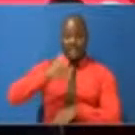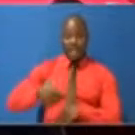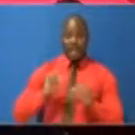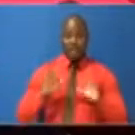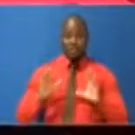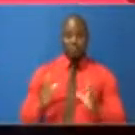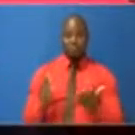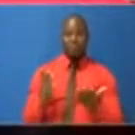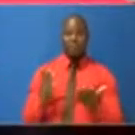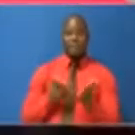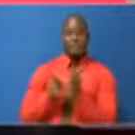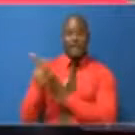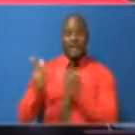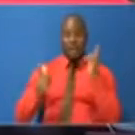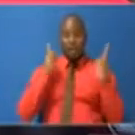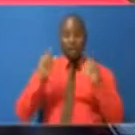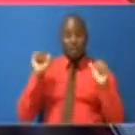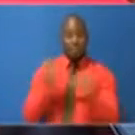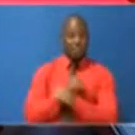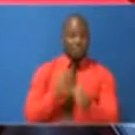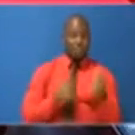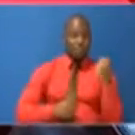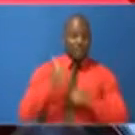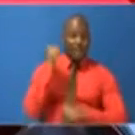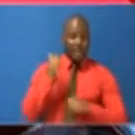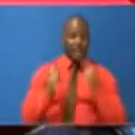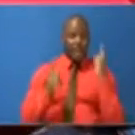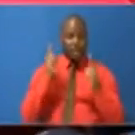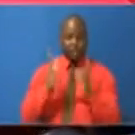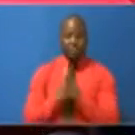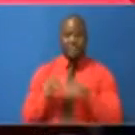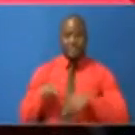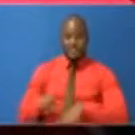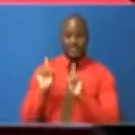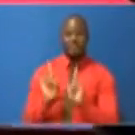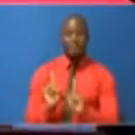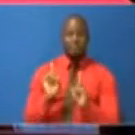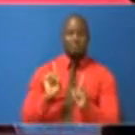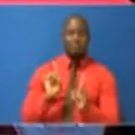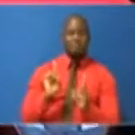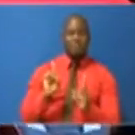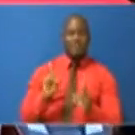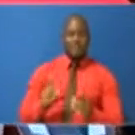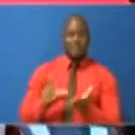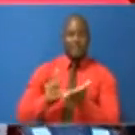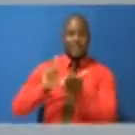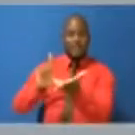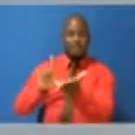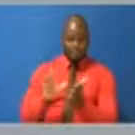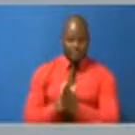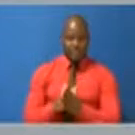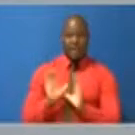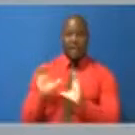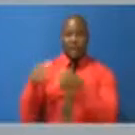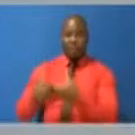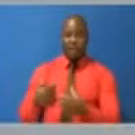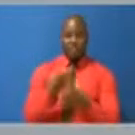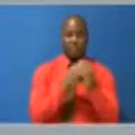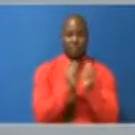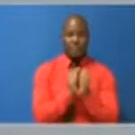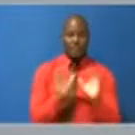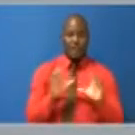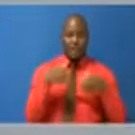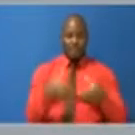council buy trucks if they are not able to buy trucks let them list those trucks lets them lease from companies partner with